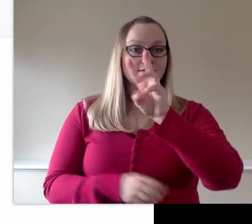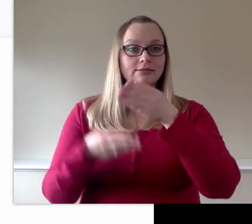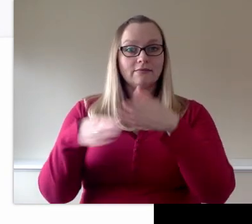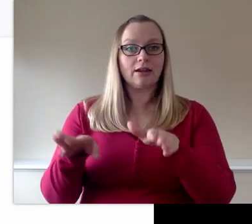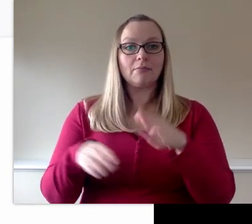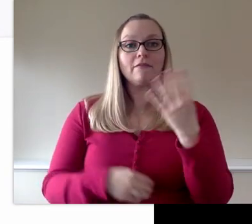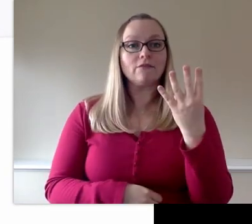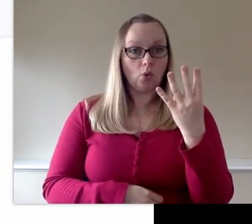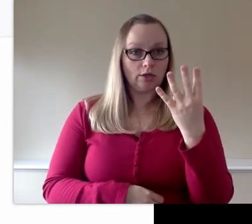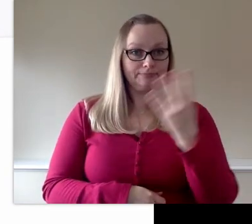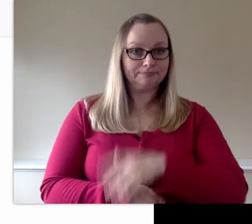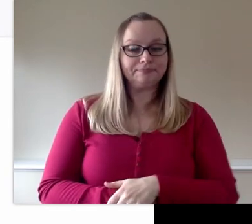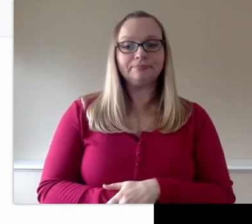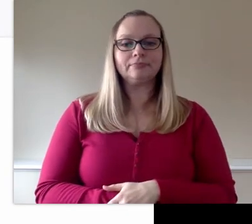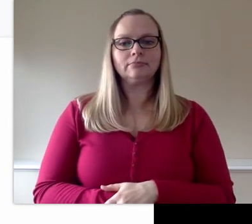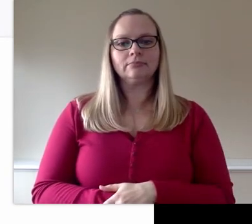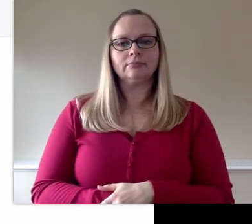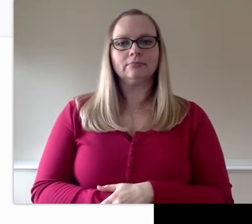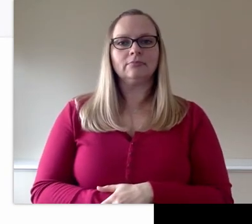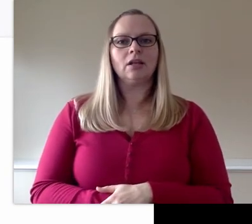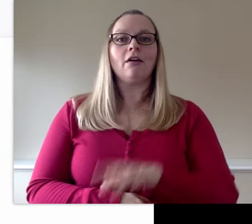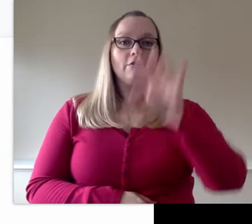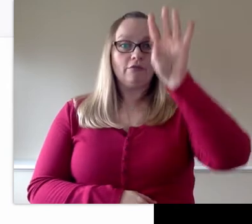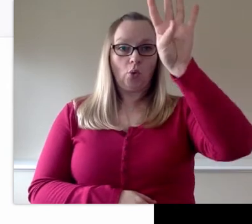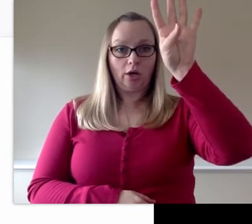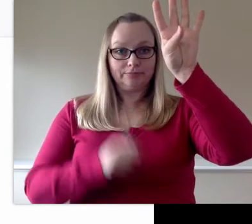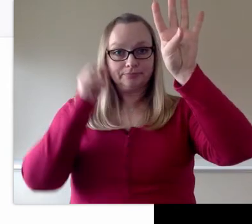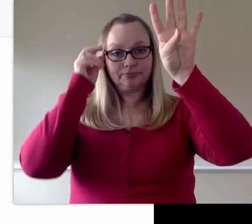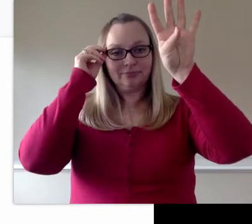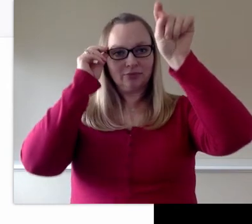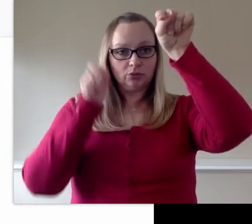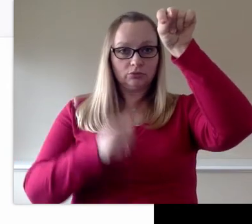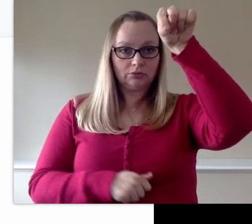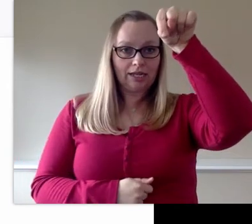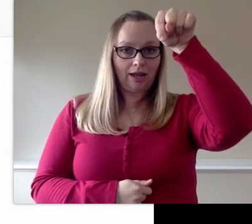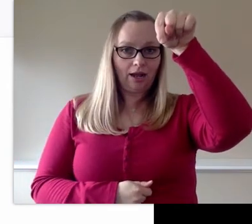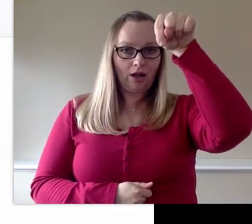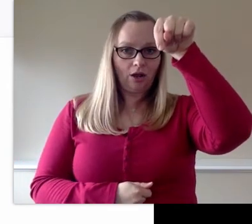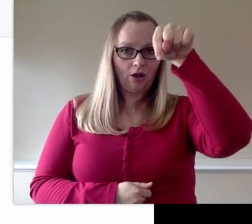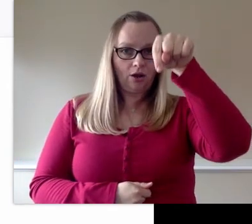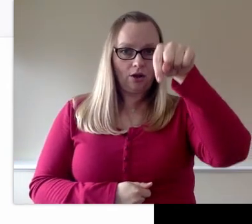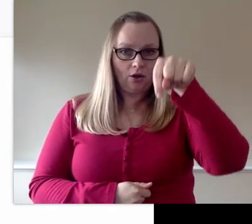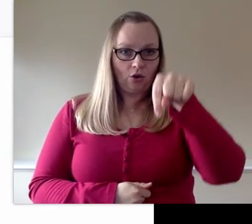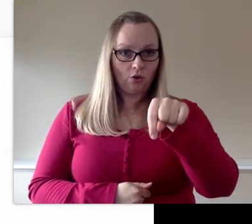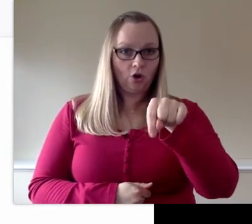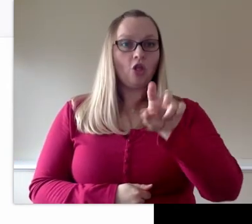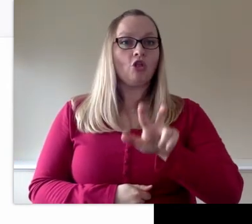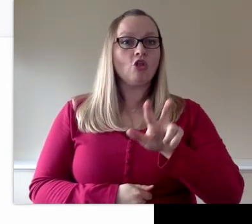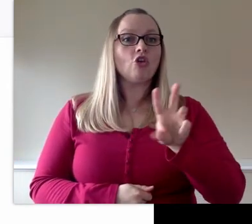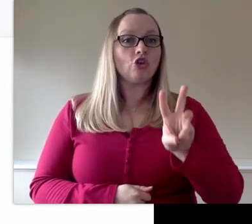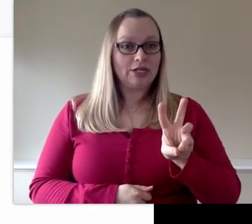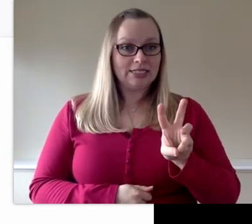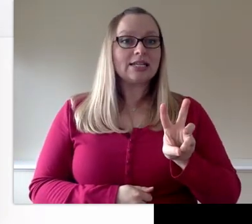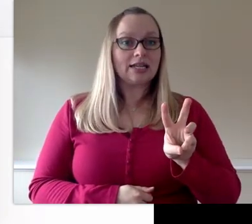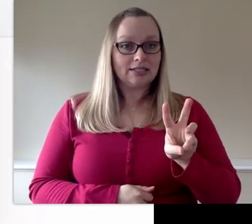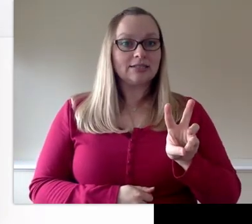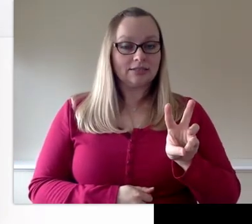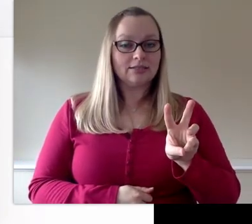36 divided by 4. Again, we're going to find our 4. We're going to go down the column until we find 36.